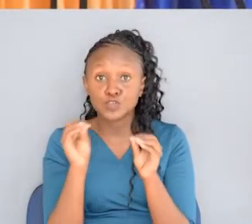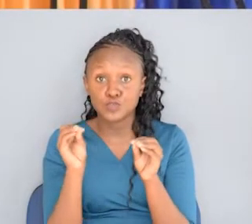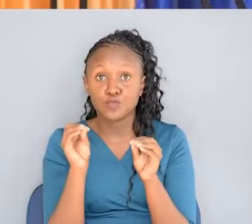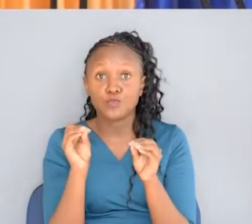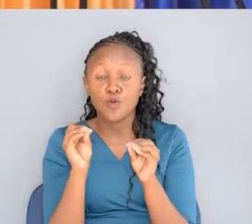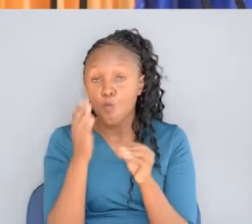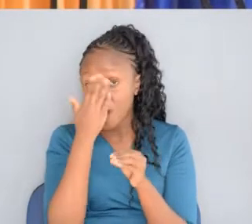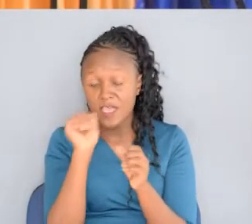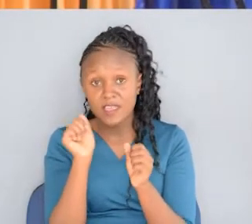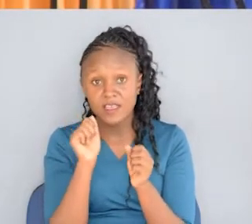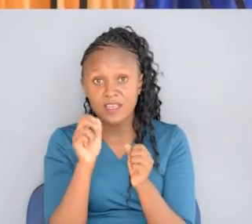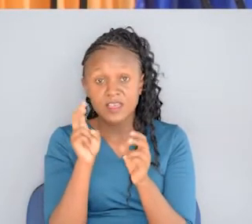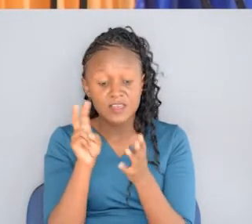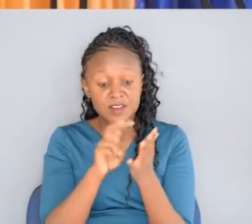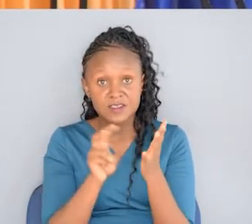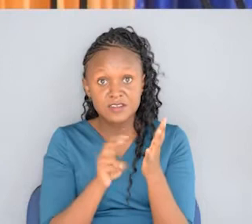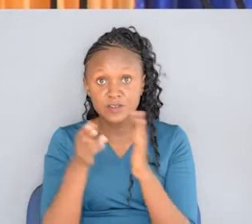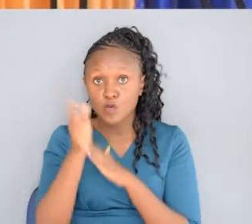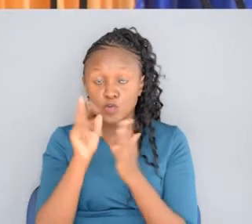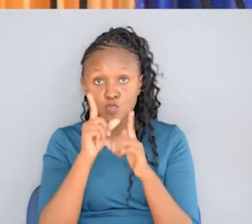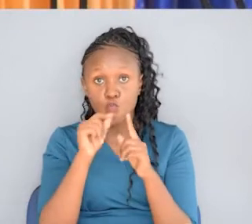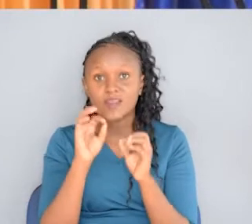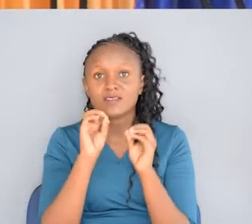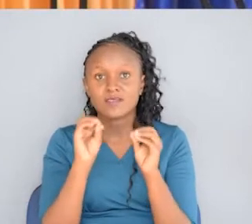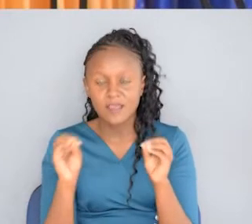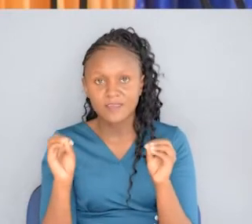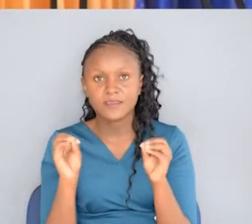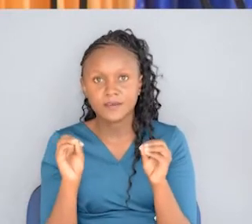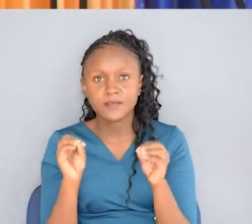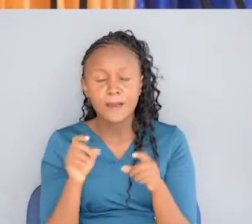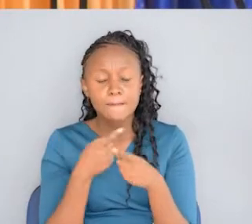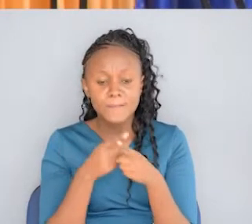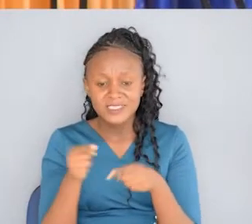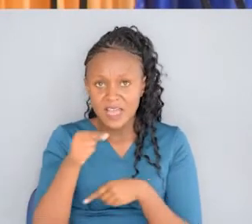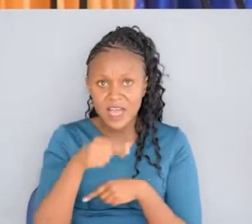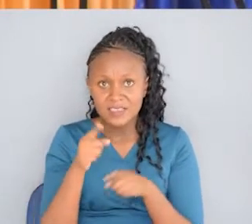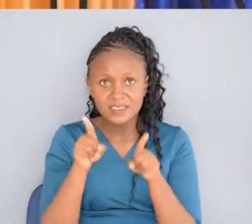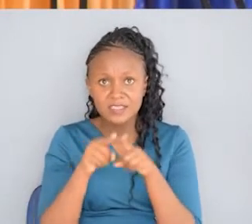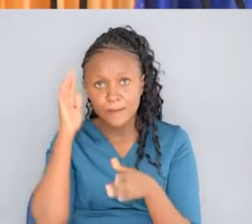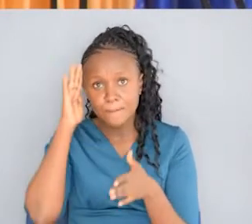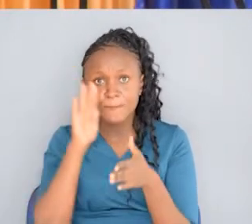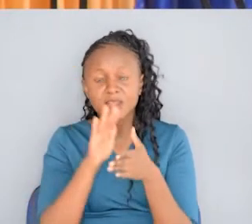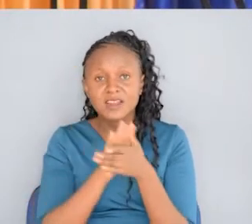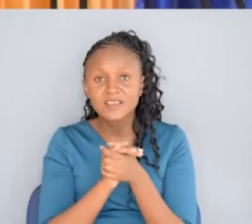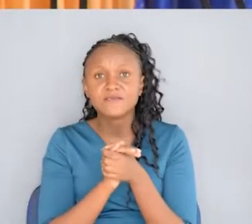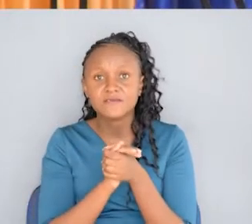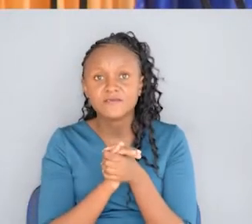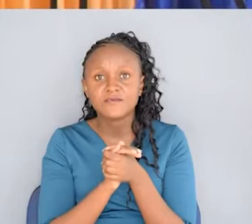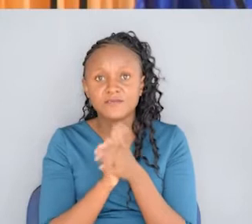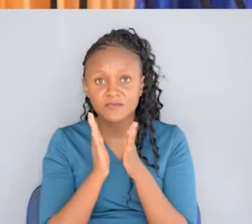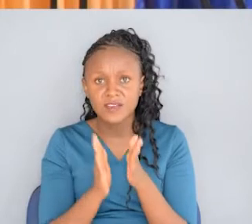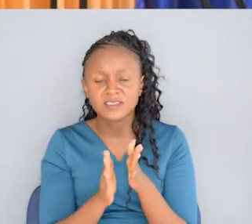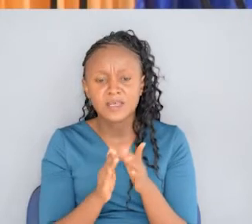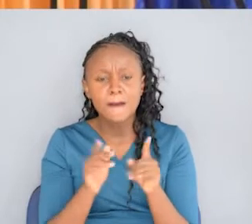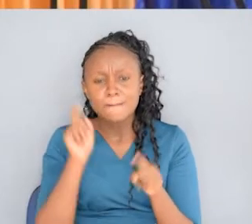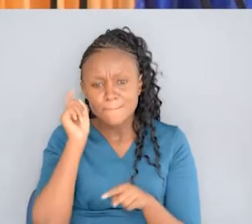to a God that he doesn't understand. But us as believers, when we pray, we must read this word that helps